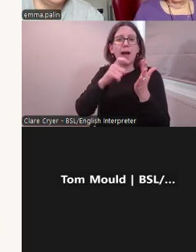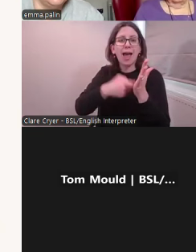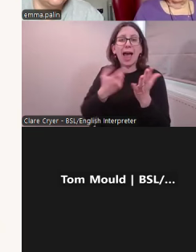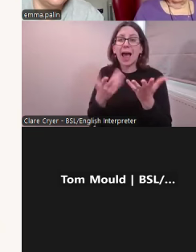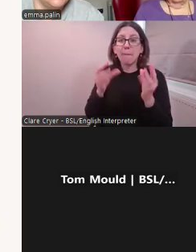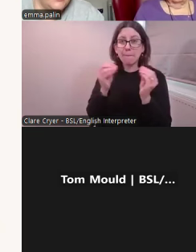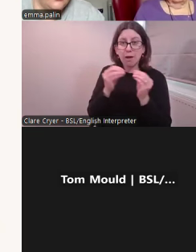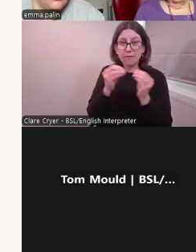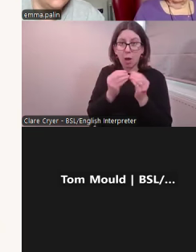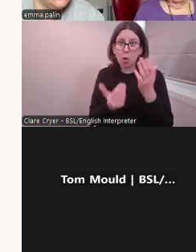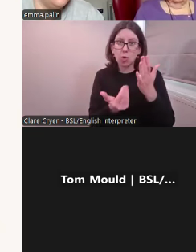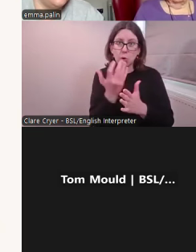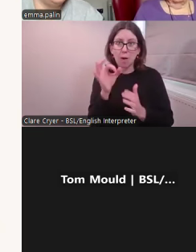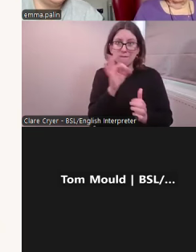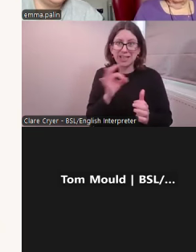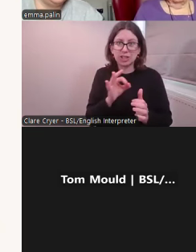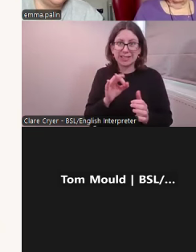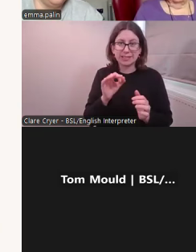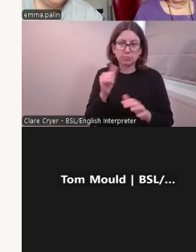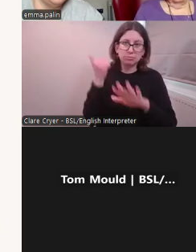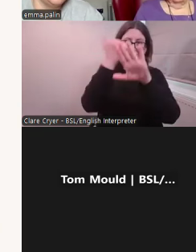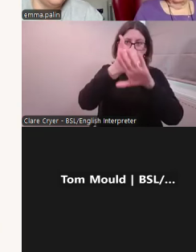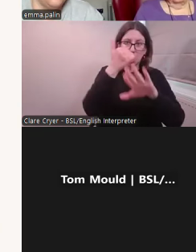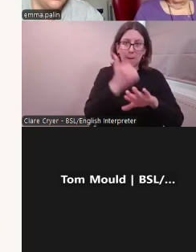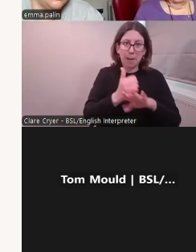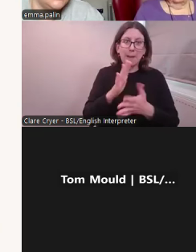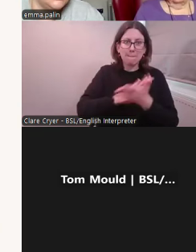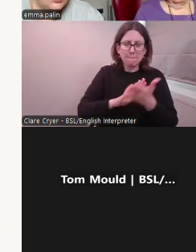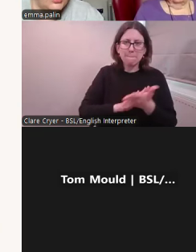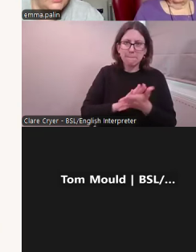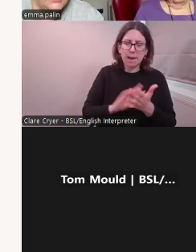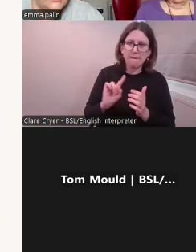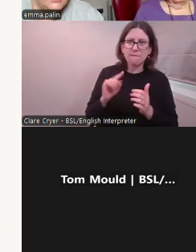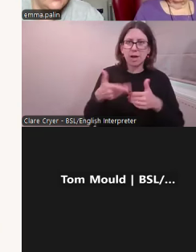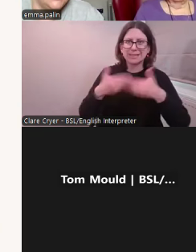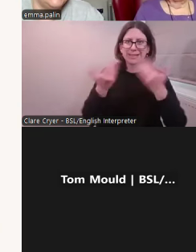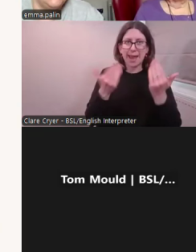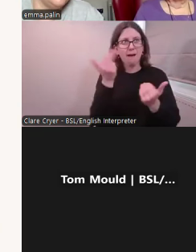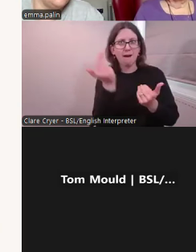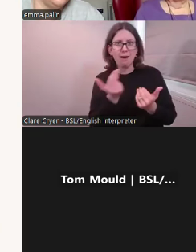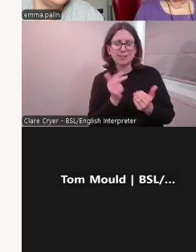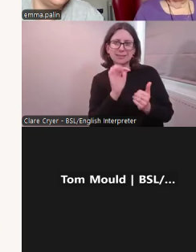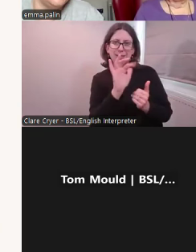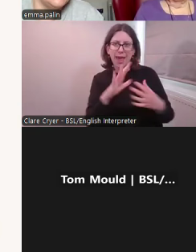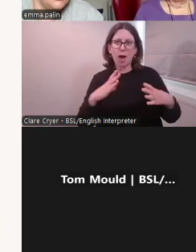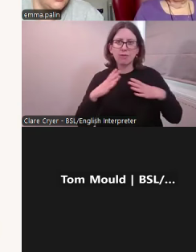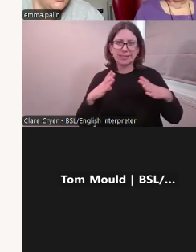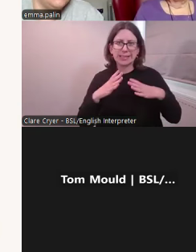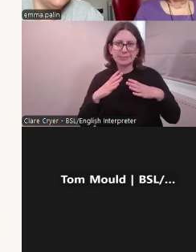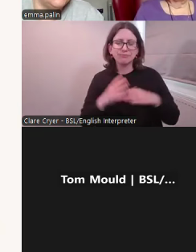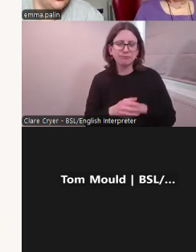have artists from the get-go. So that would be from day one, artists working daily with our